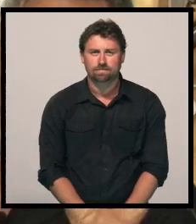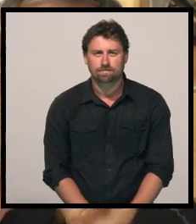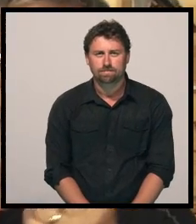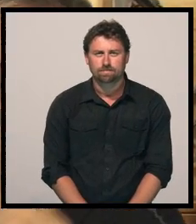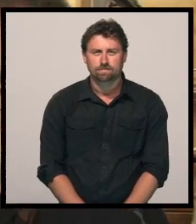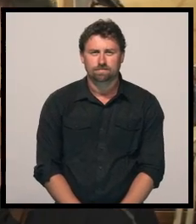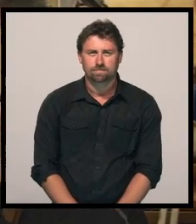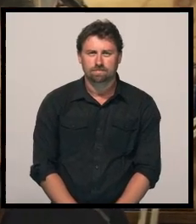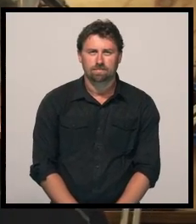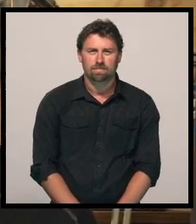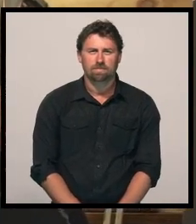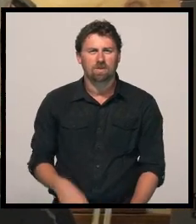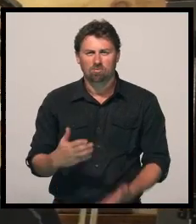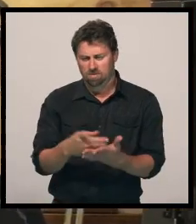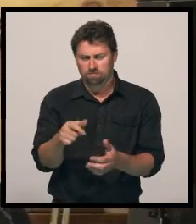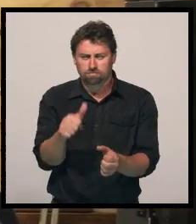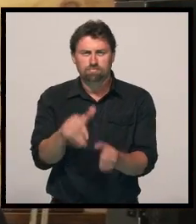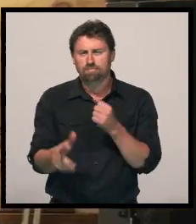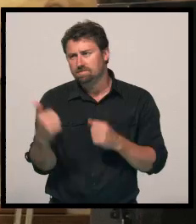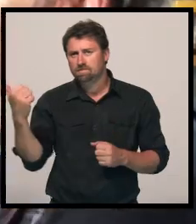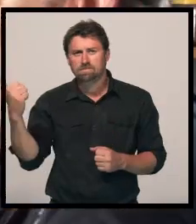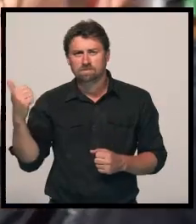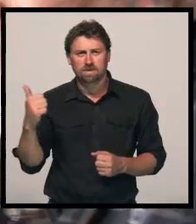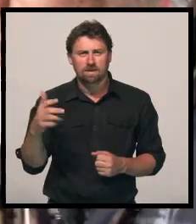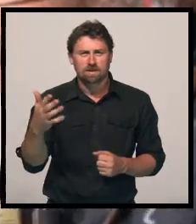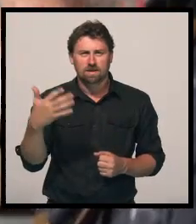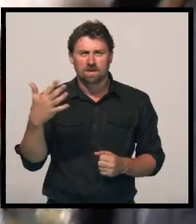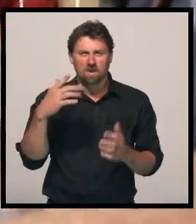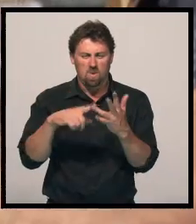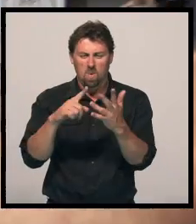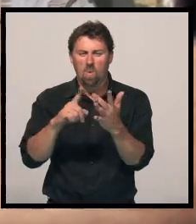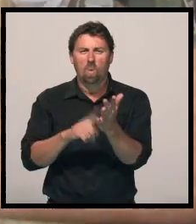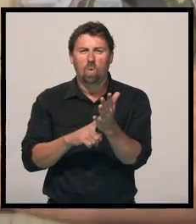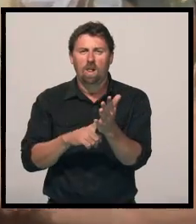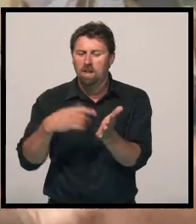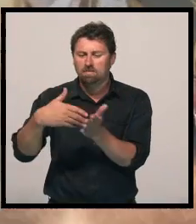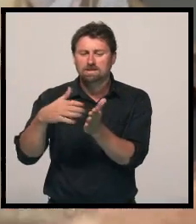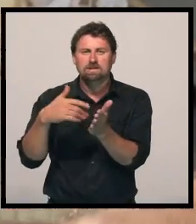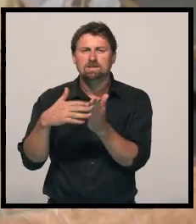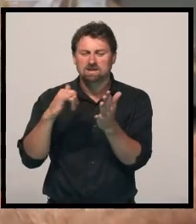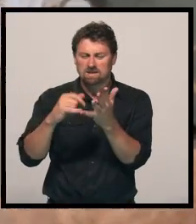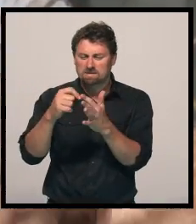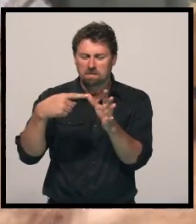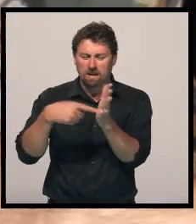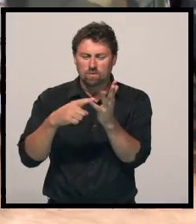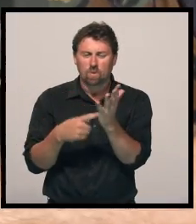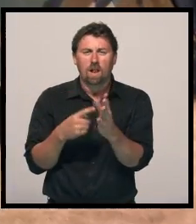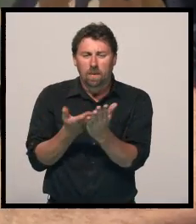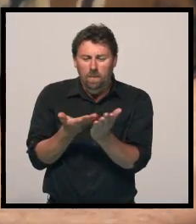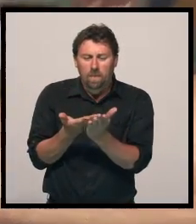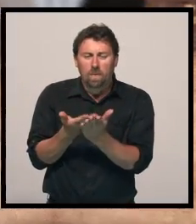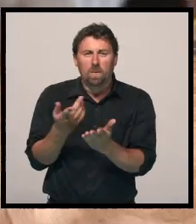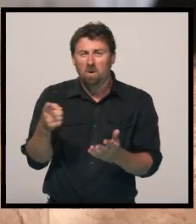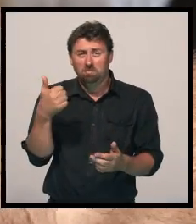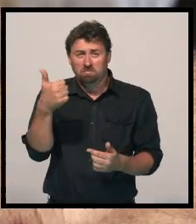one of these things as a, I think it's a oil painter's spatula. Just the ideal thing for this. Dip it in the glue,